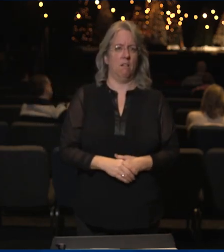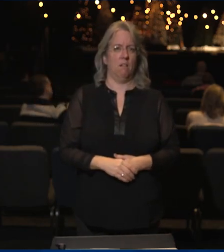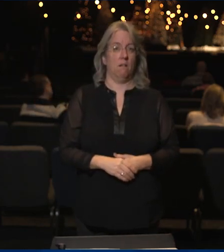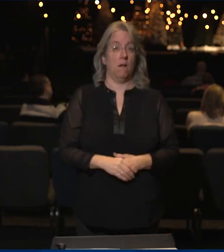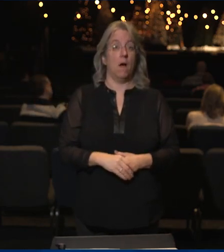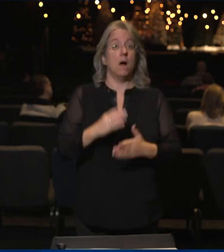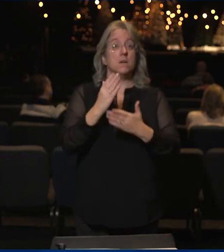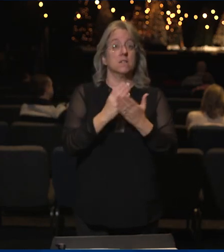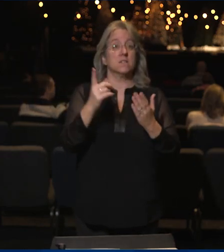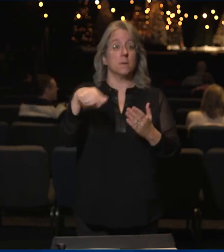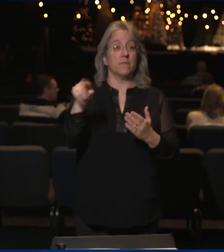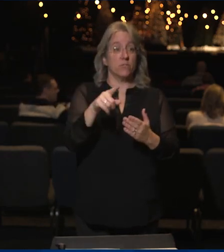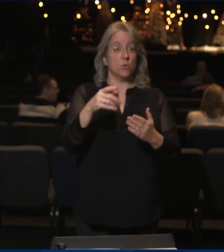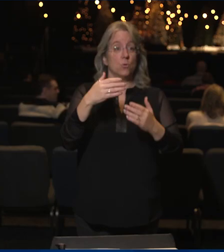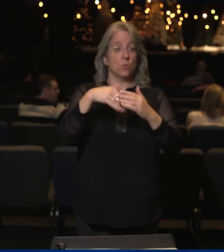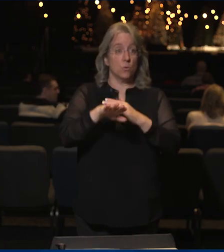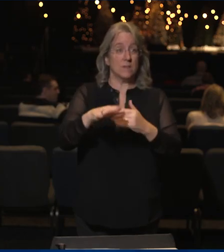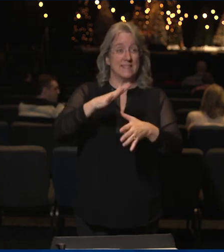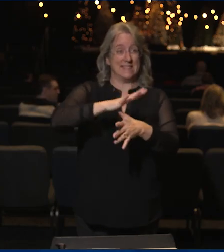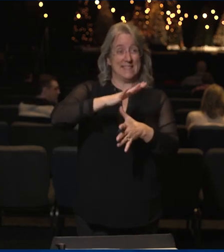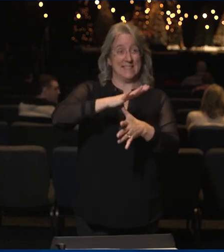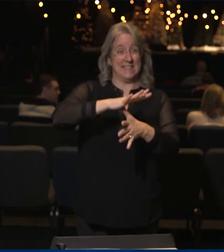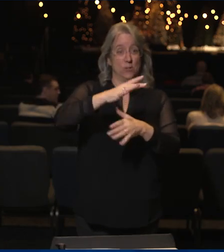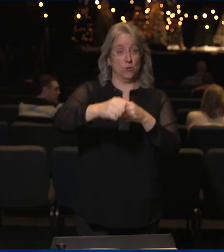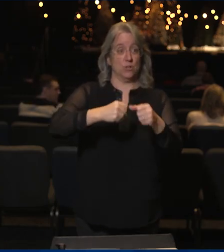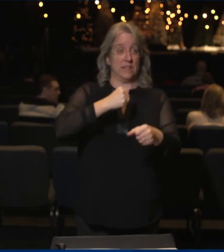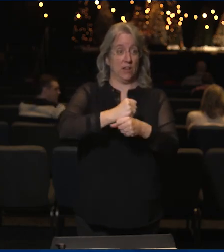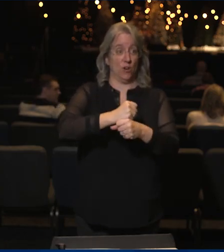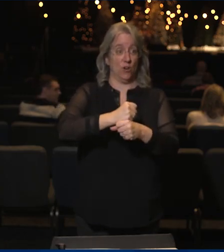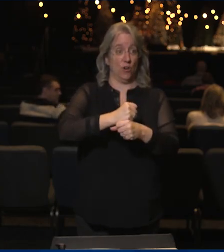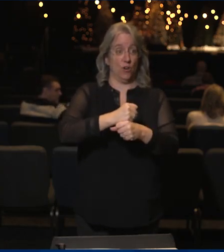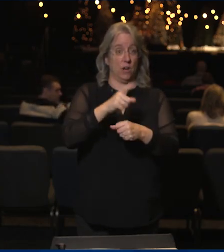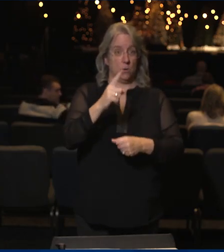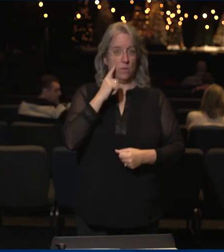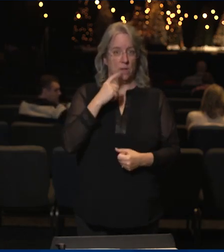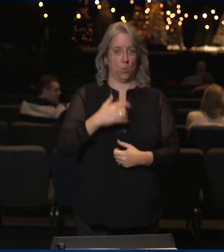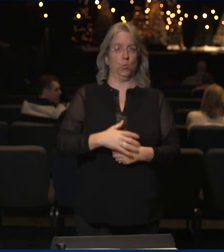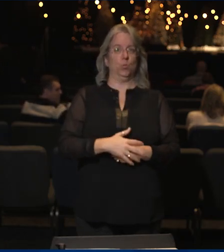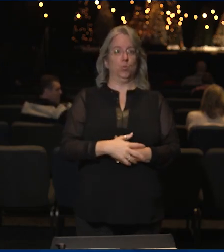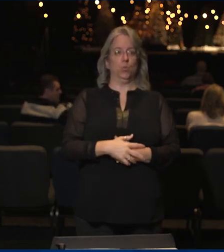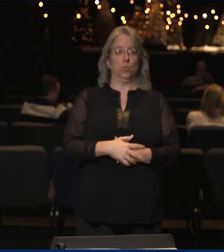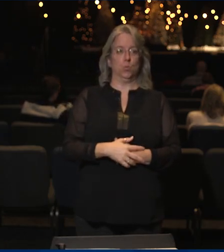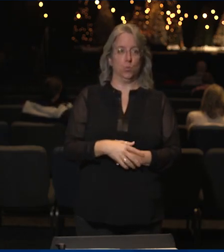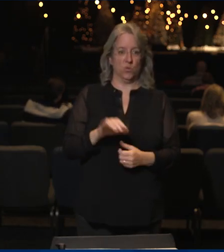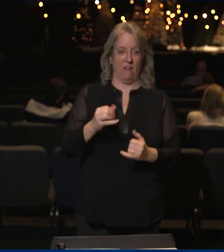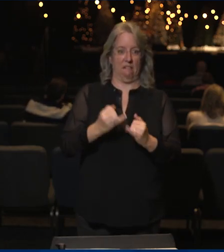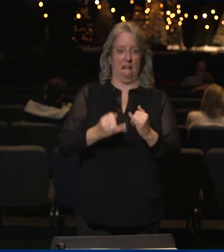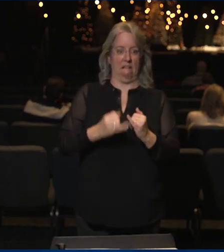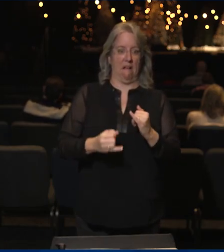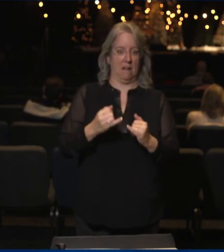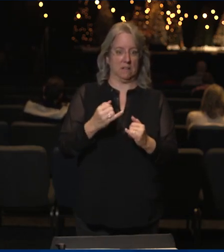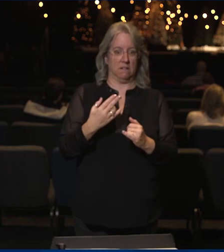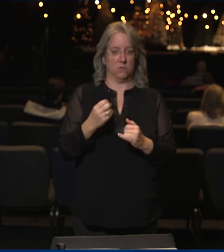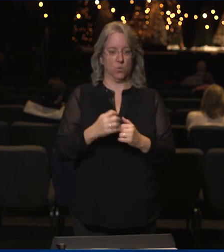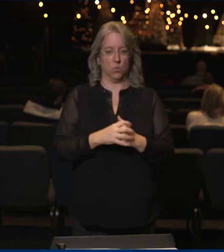Some of you are heading into your senior year and you're like, that's going to be a really big deal next year.